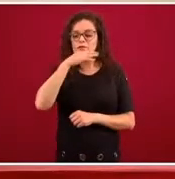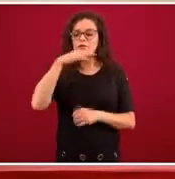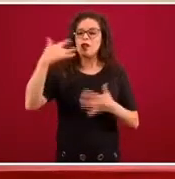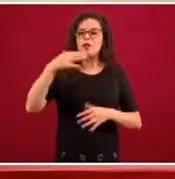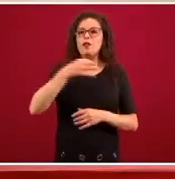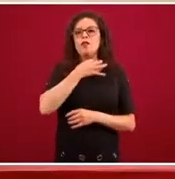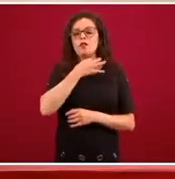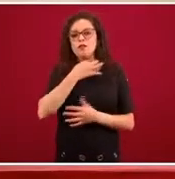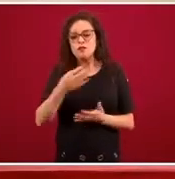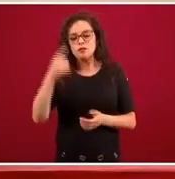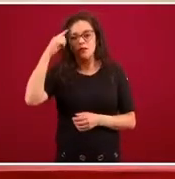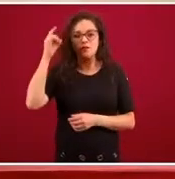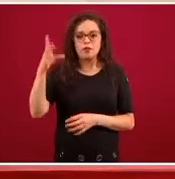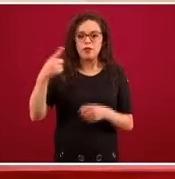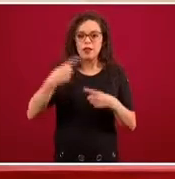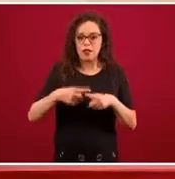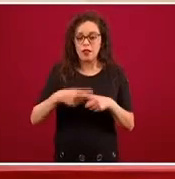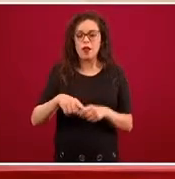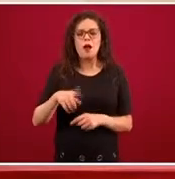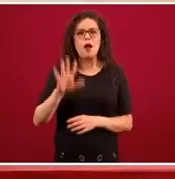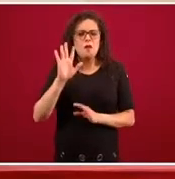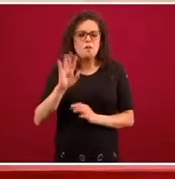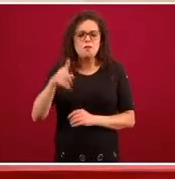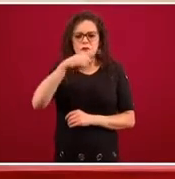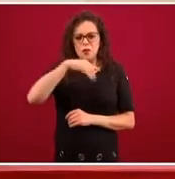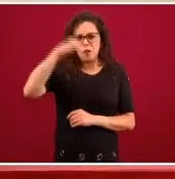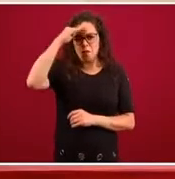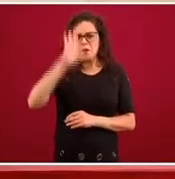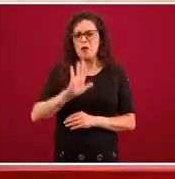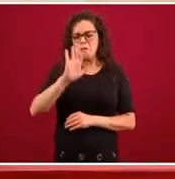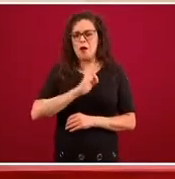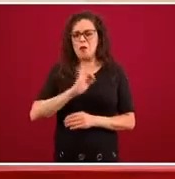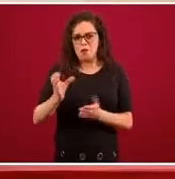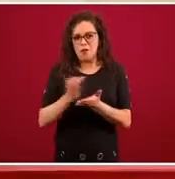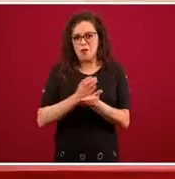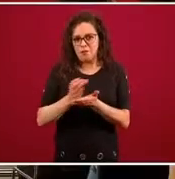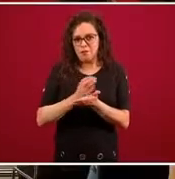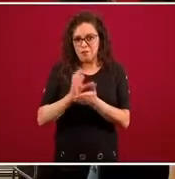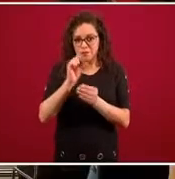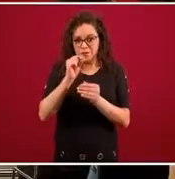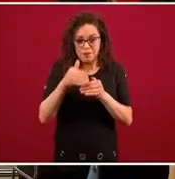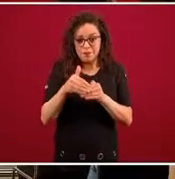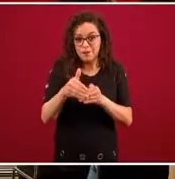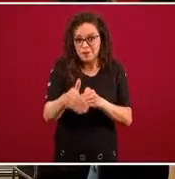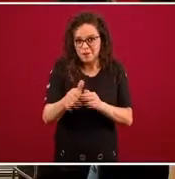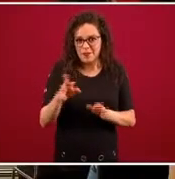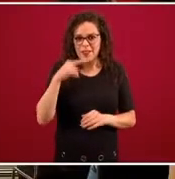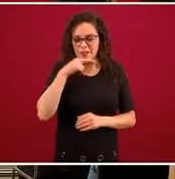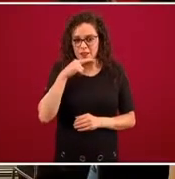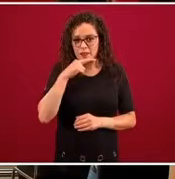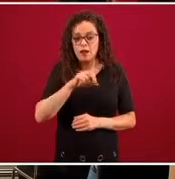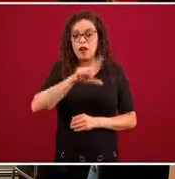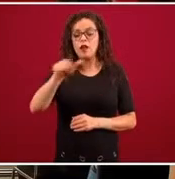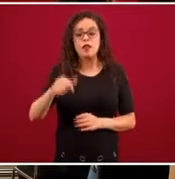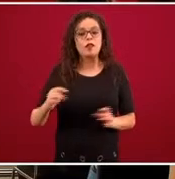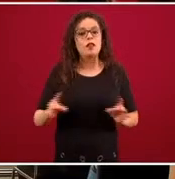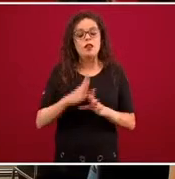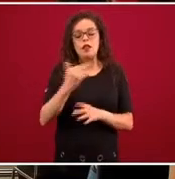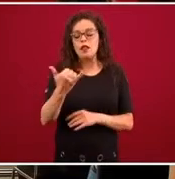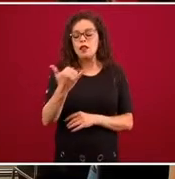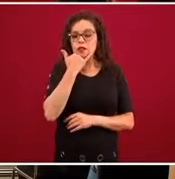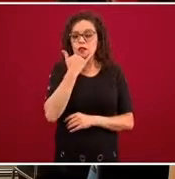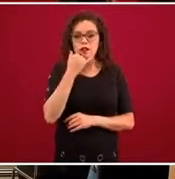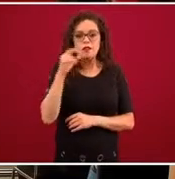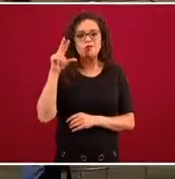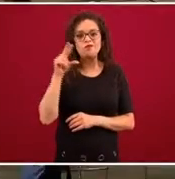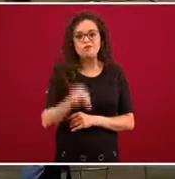manageable, it's suddenly unmanageable. Sometimes people who have mild symptoms, they think they are